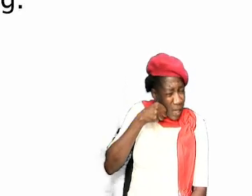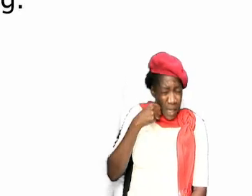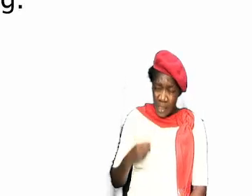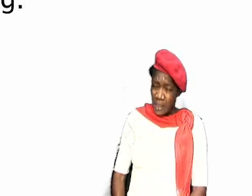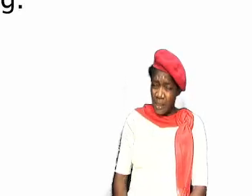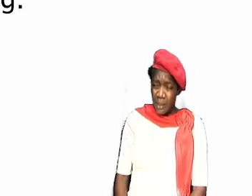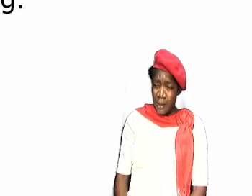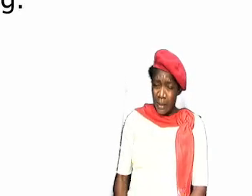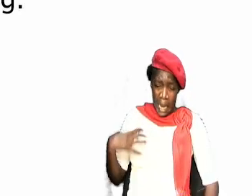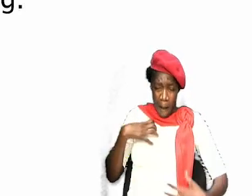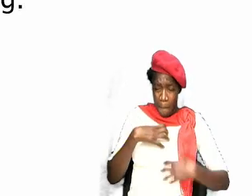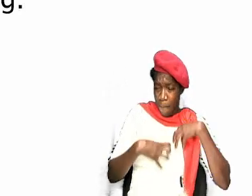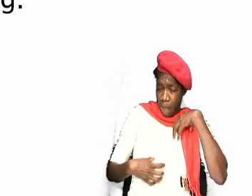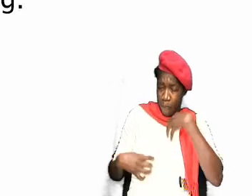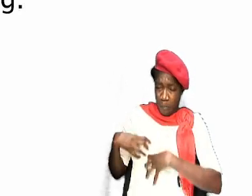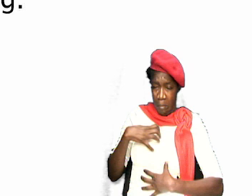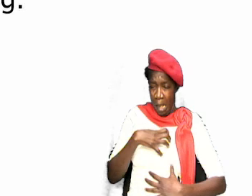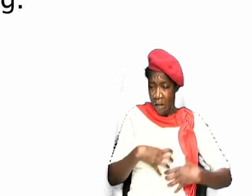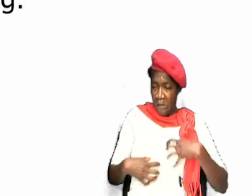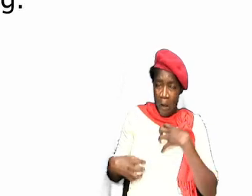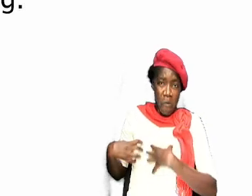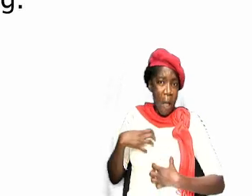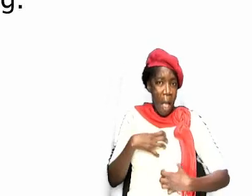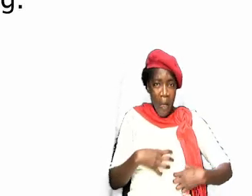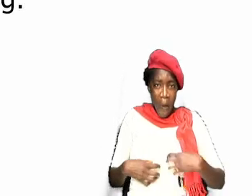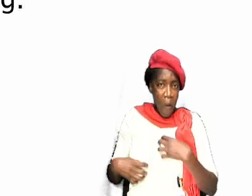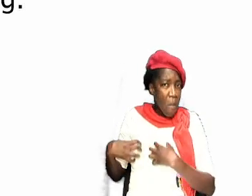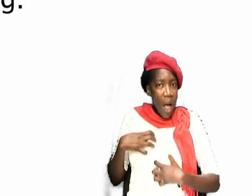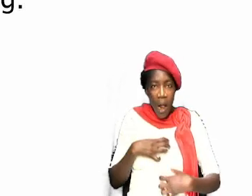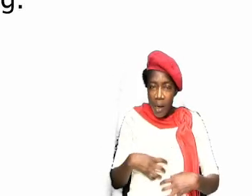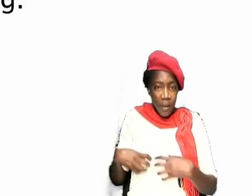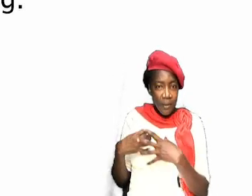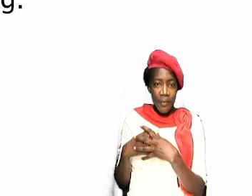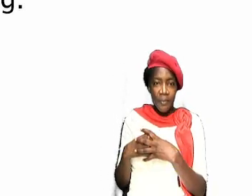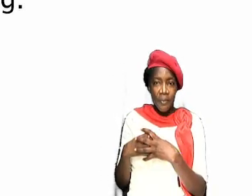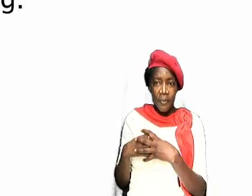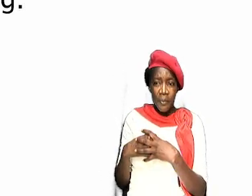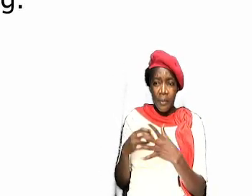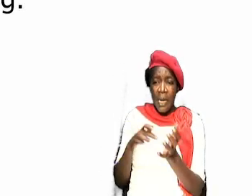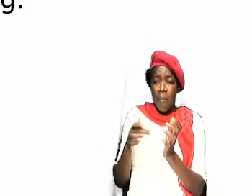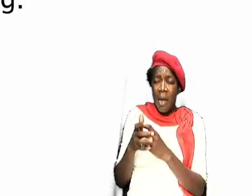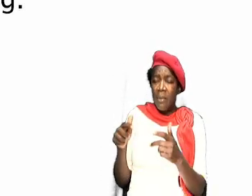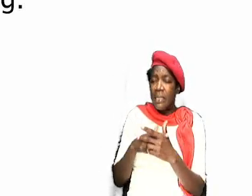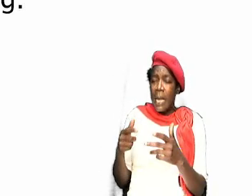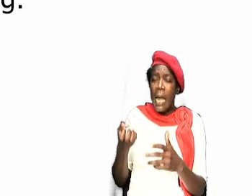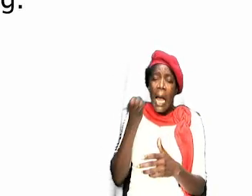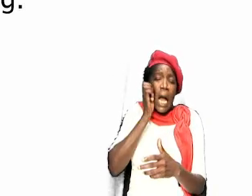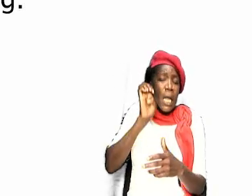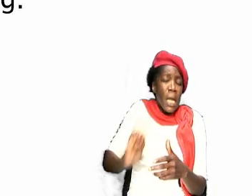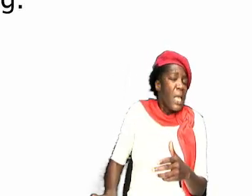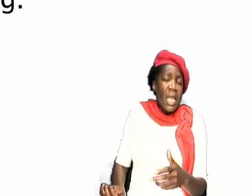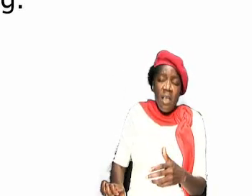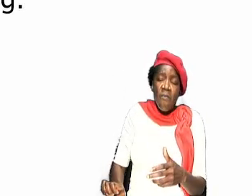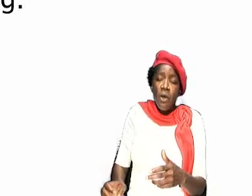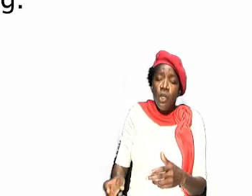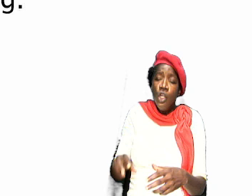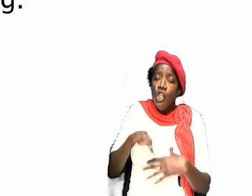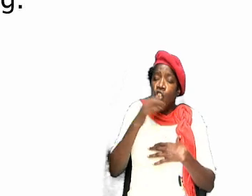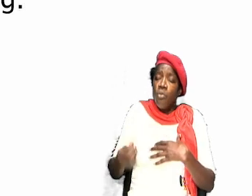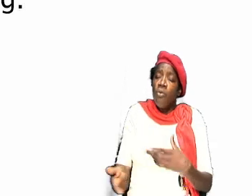and miserable. Moreover, the Bible said that an evil spirit came and attached himself to